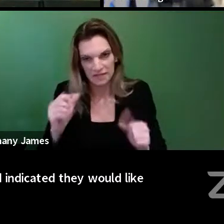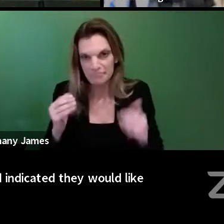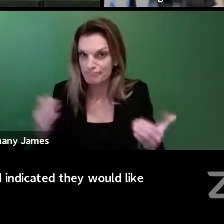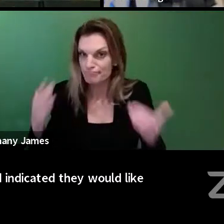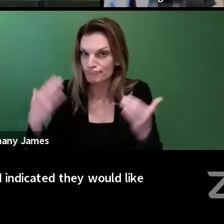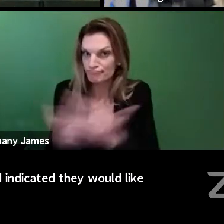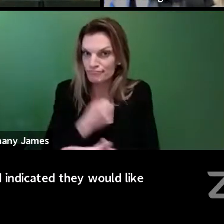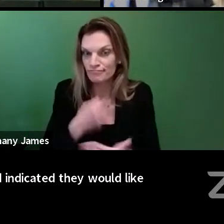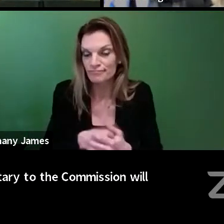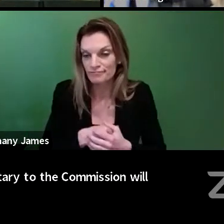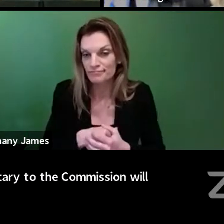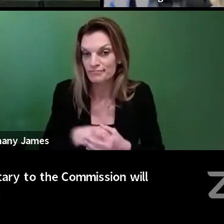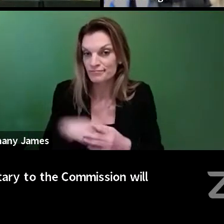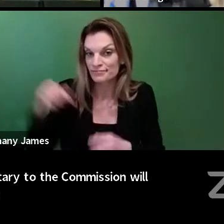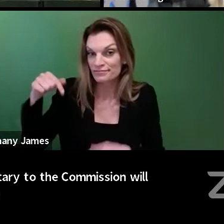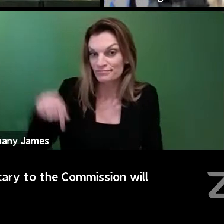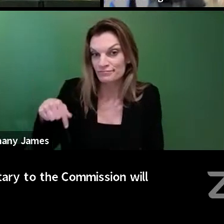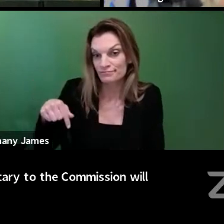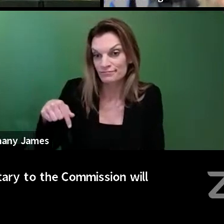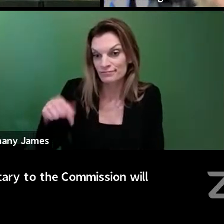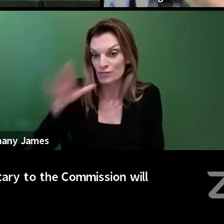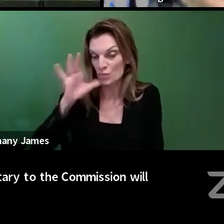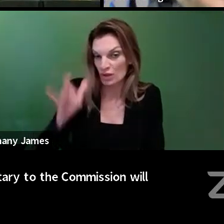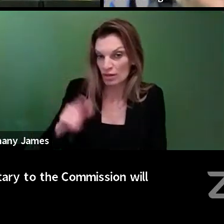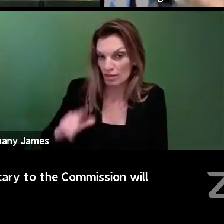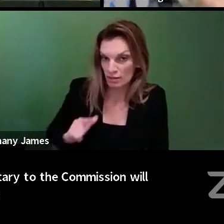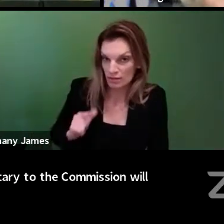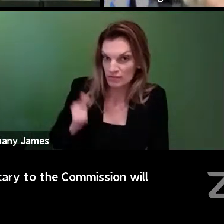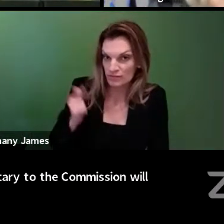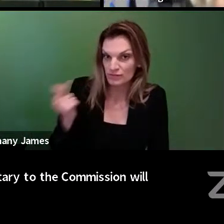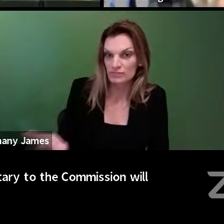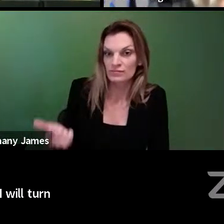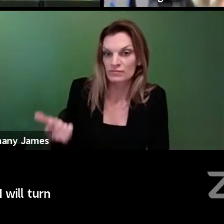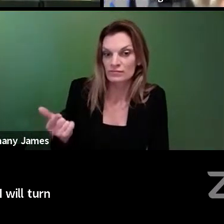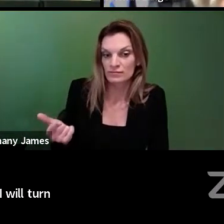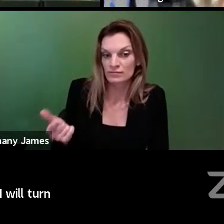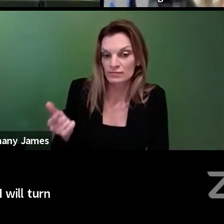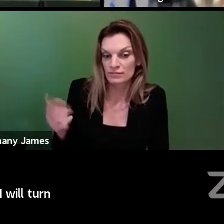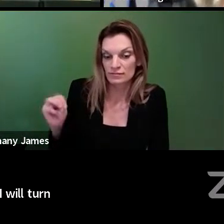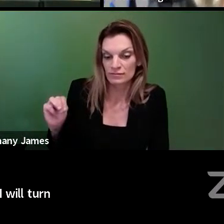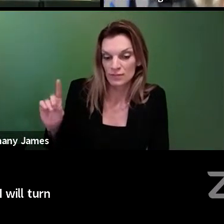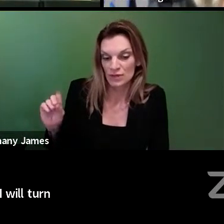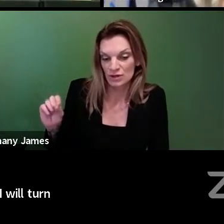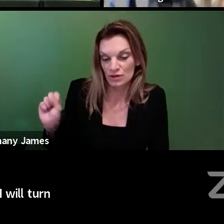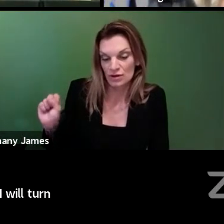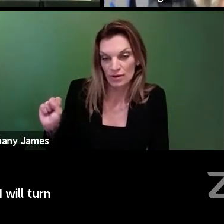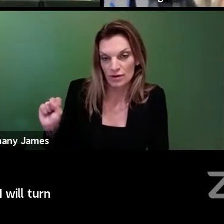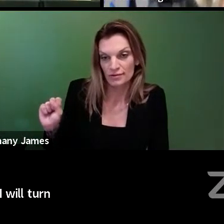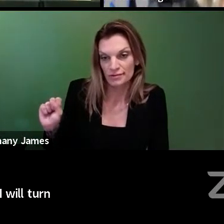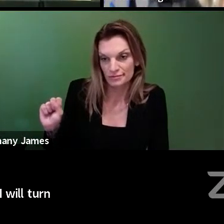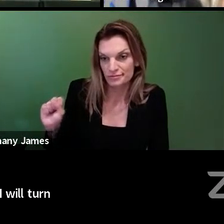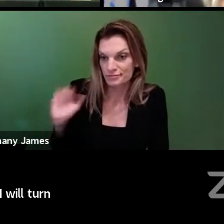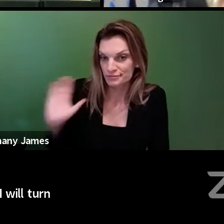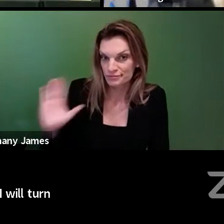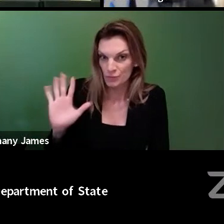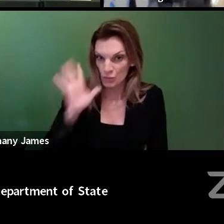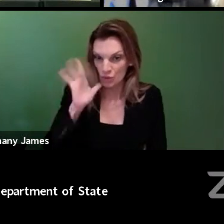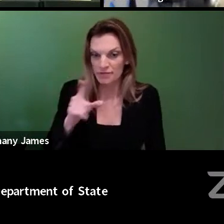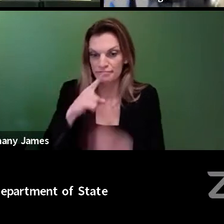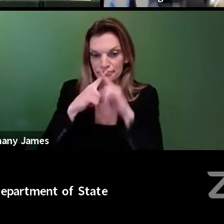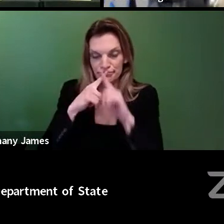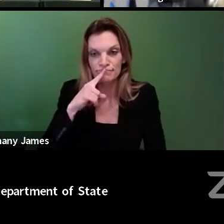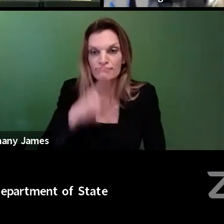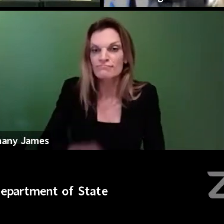so. I will turn the floor over to Michigan Department of State, who will unmute you. If you are